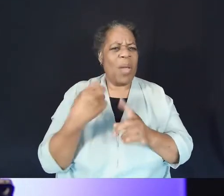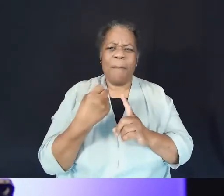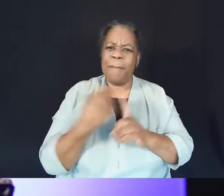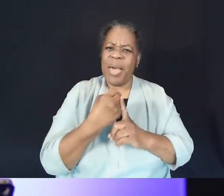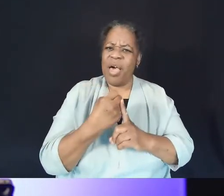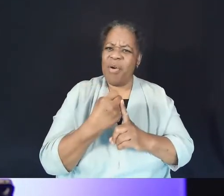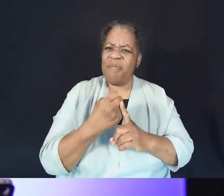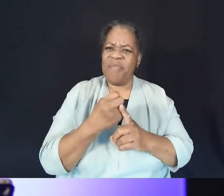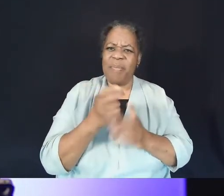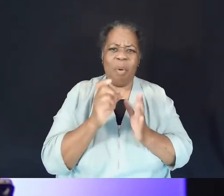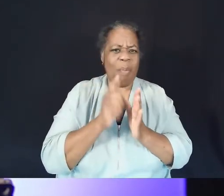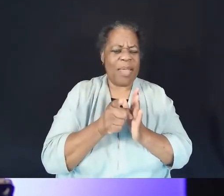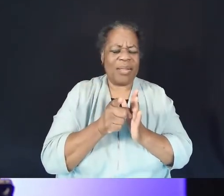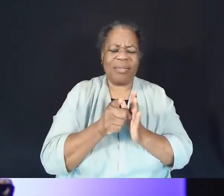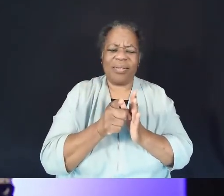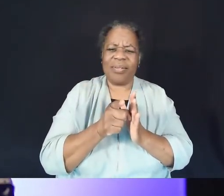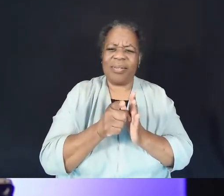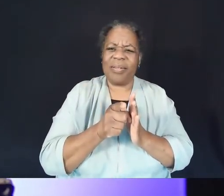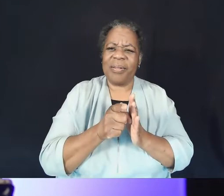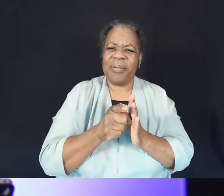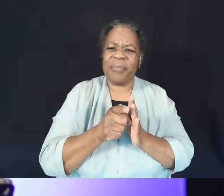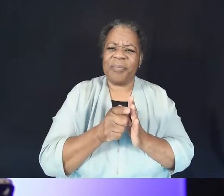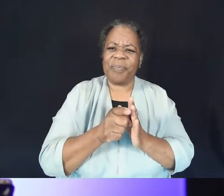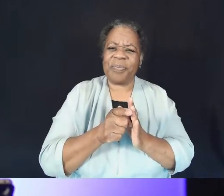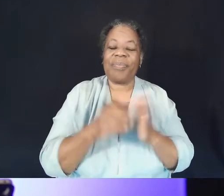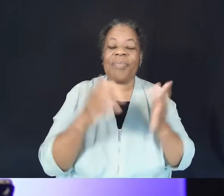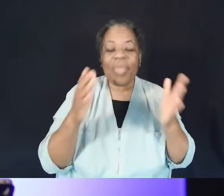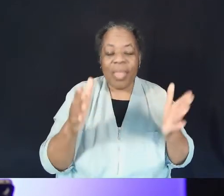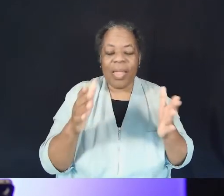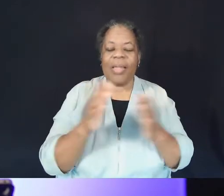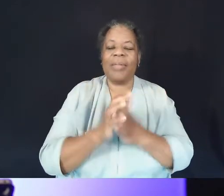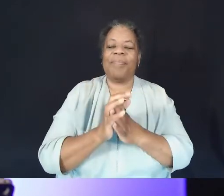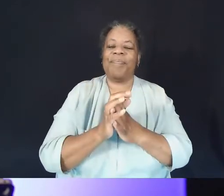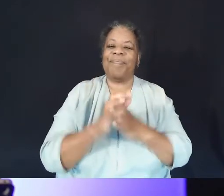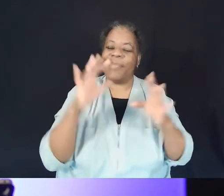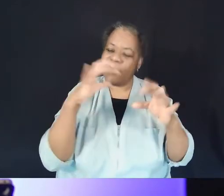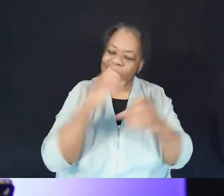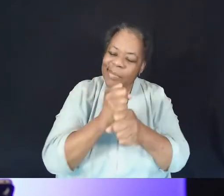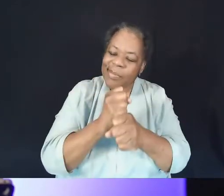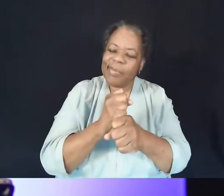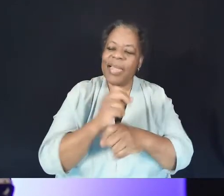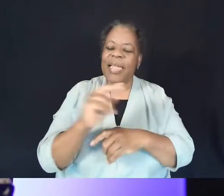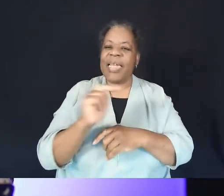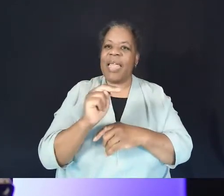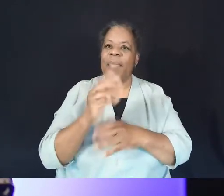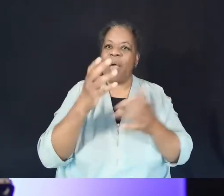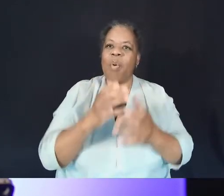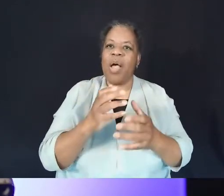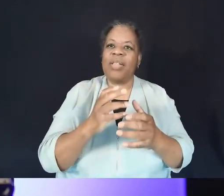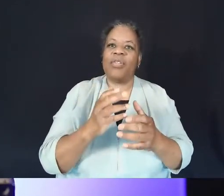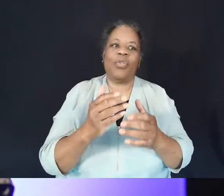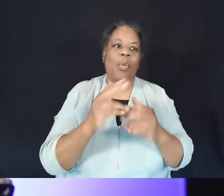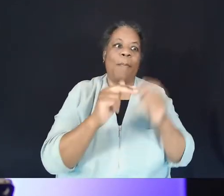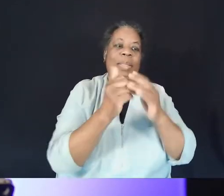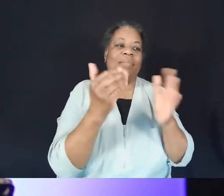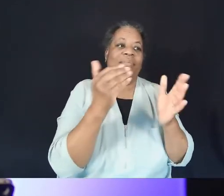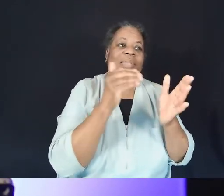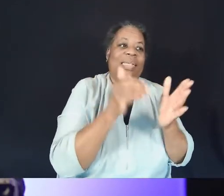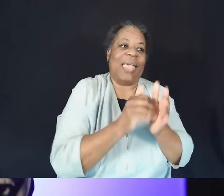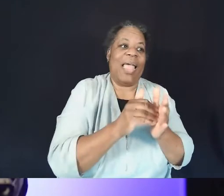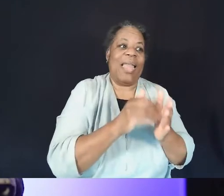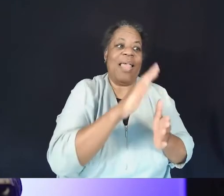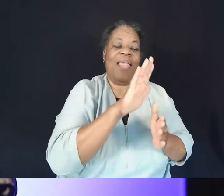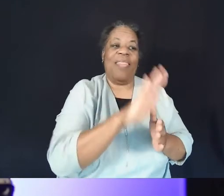been. Long story short, Nehemiah wants to rebuild his forefather's city